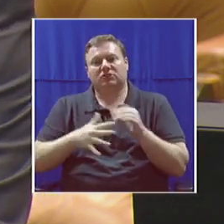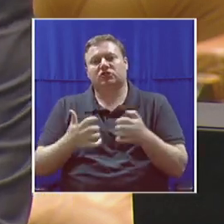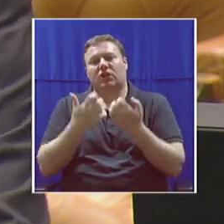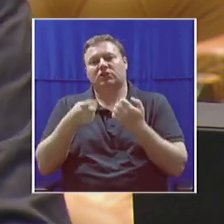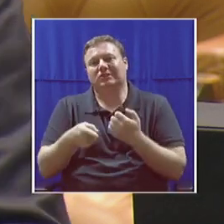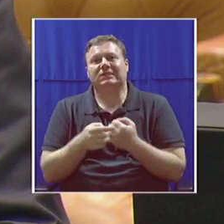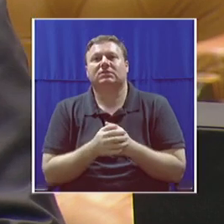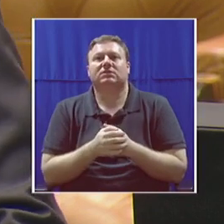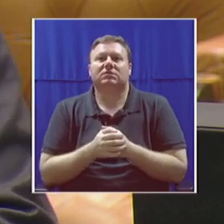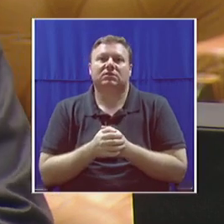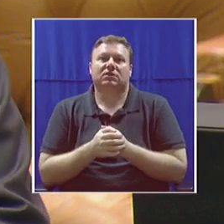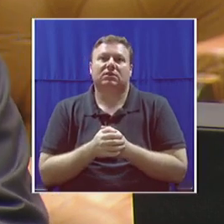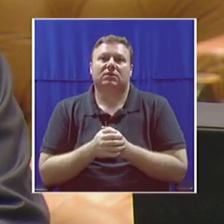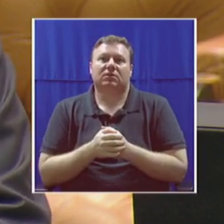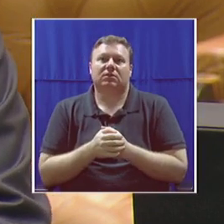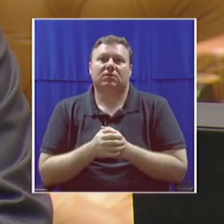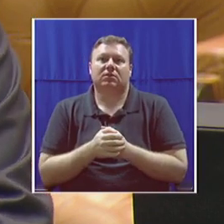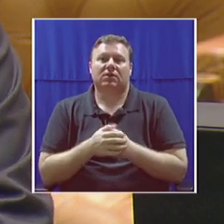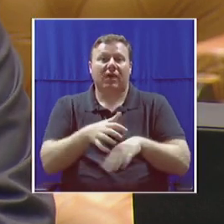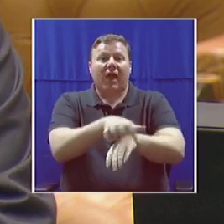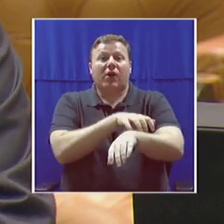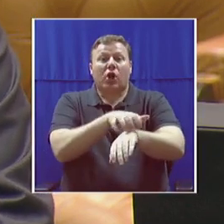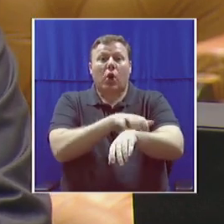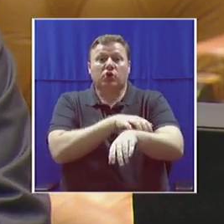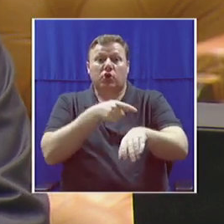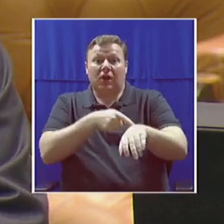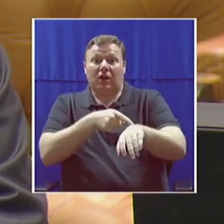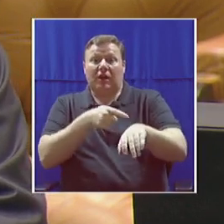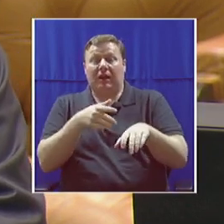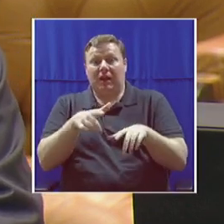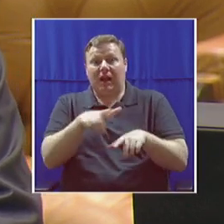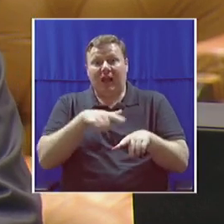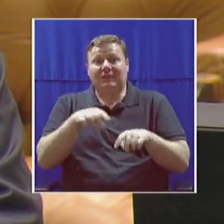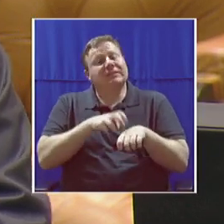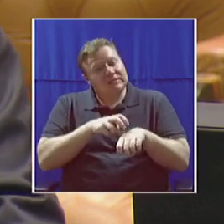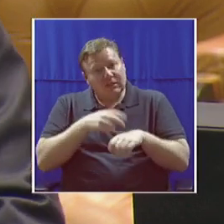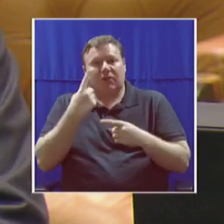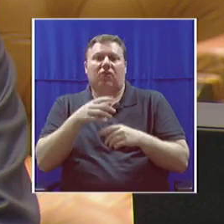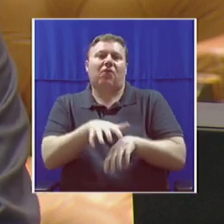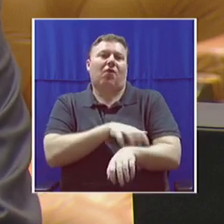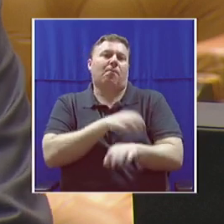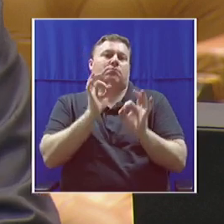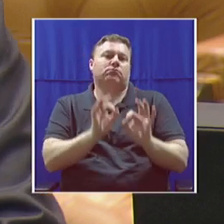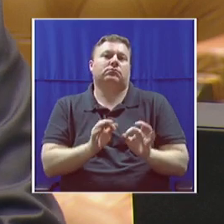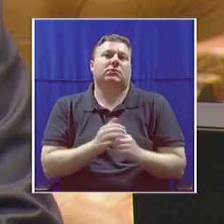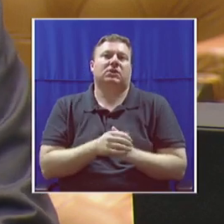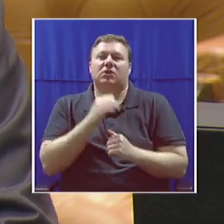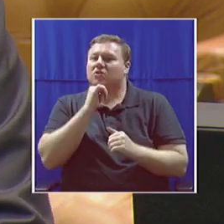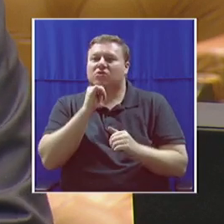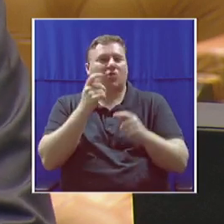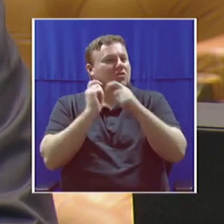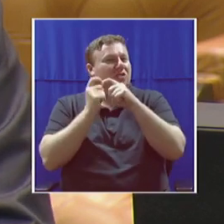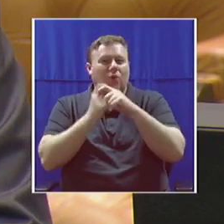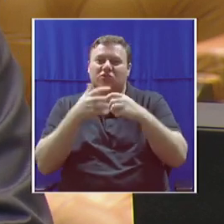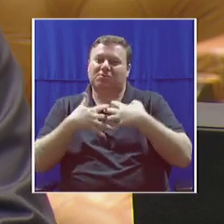are firm that agricultural land must be used for agricultural purposes not for Township